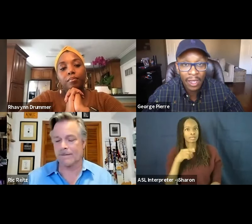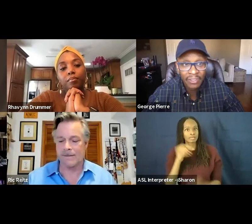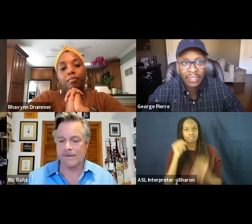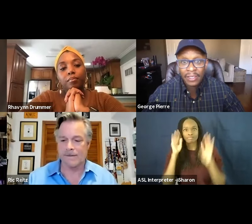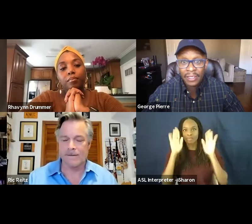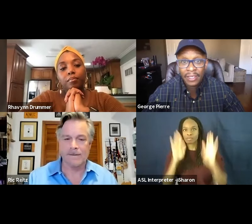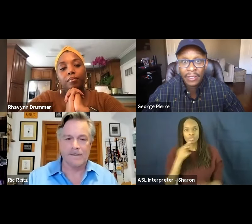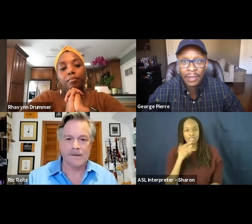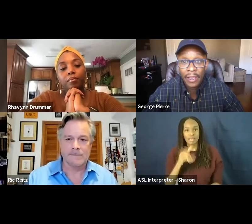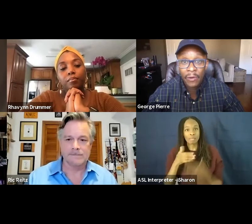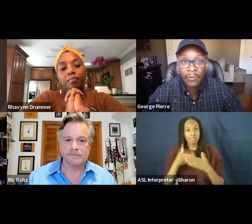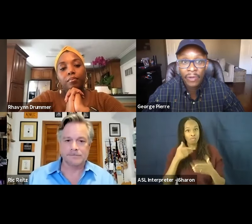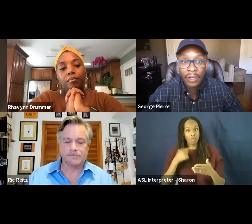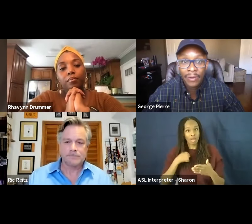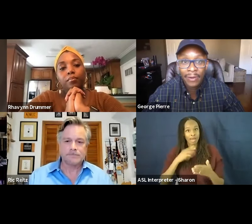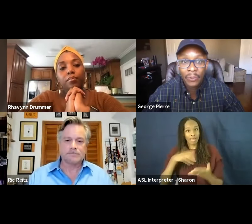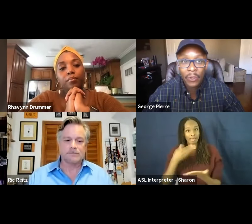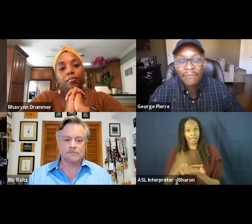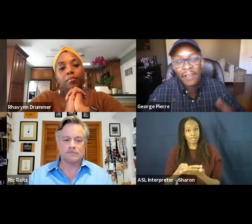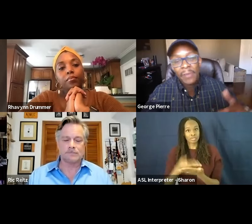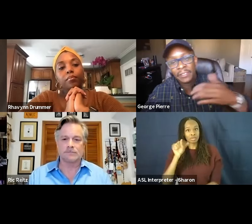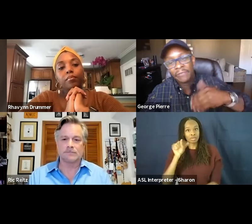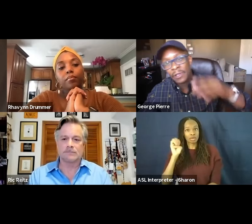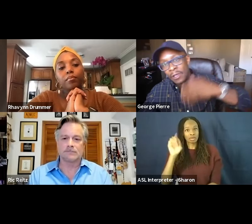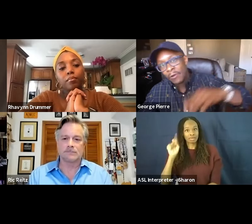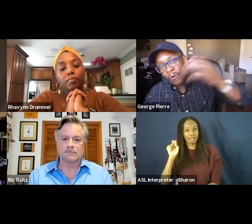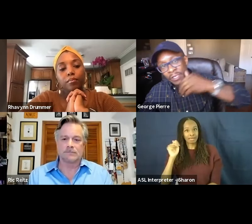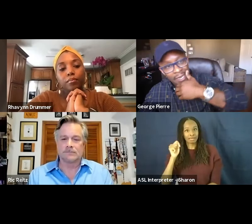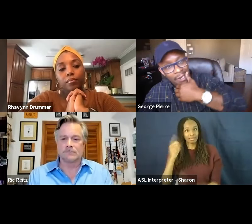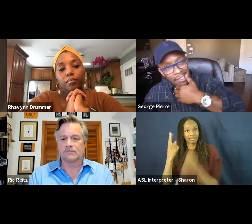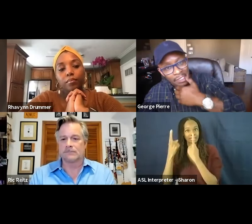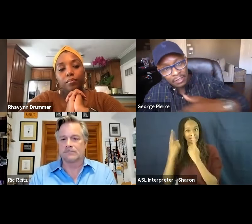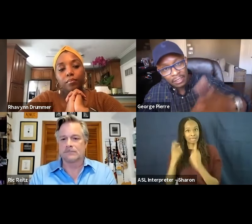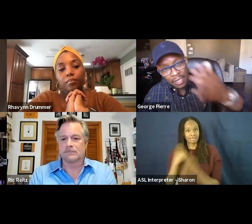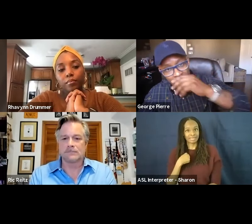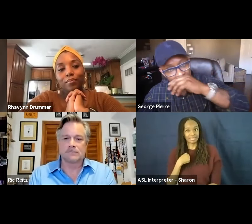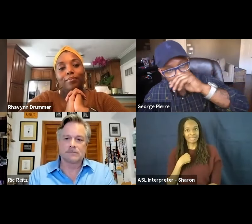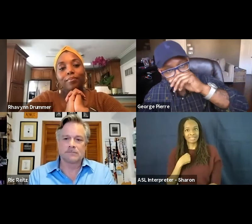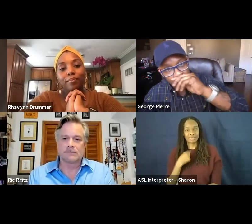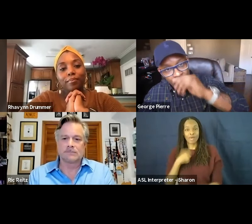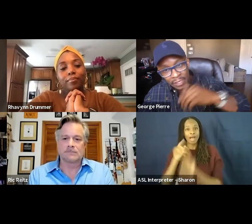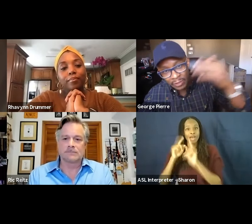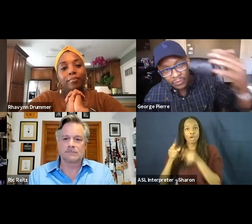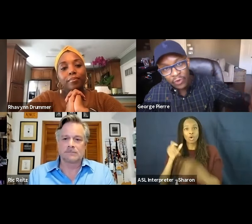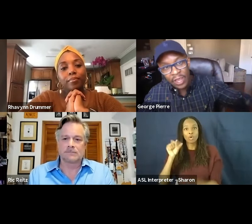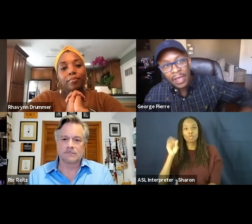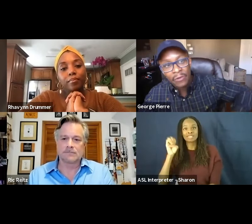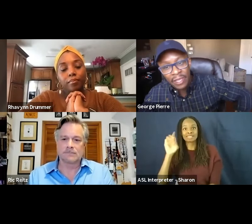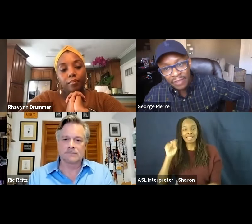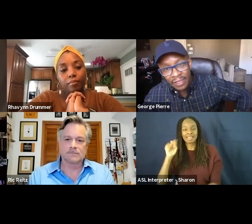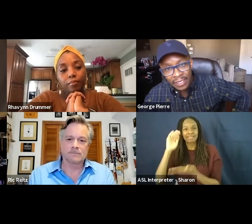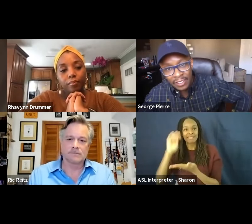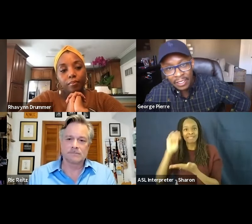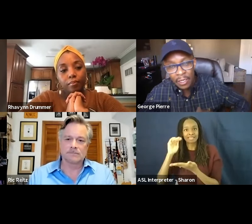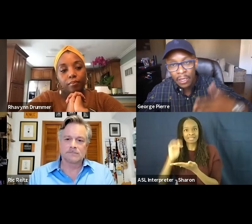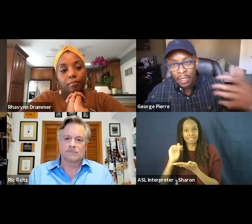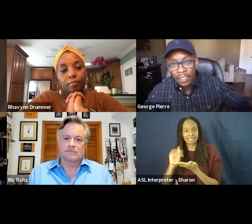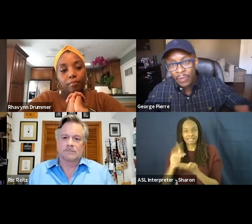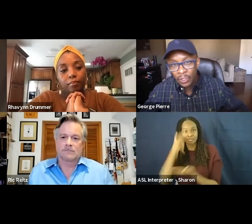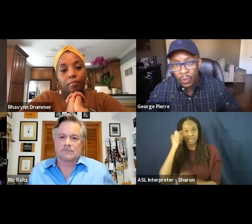to obviously get tested, you know. So I find myself going to set less and less now. Like 48 hours I have to get